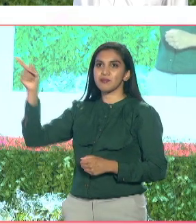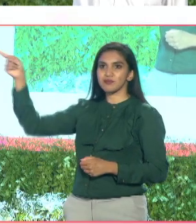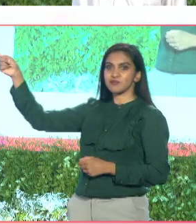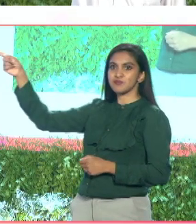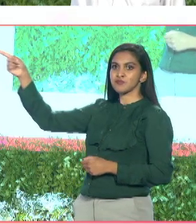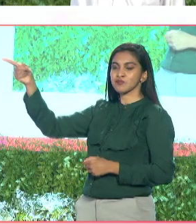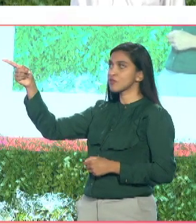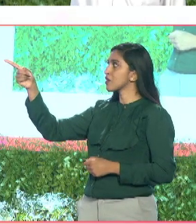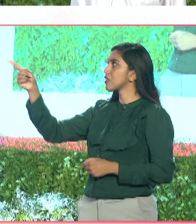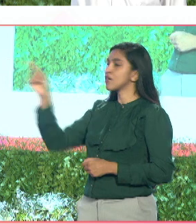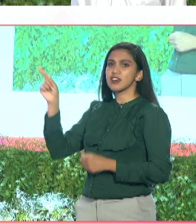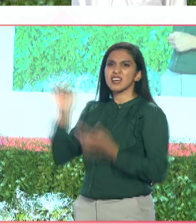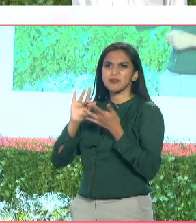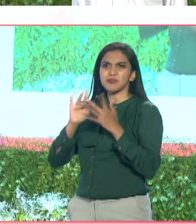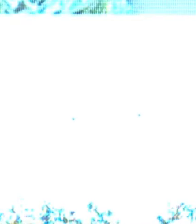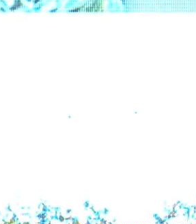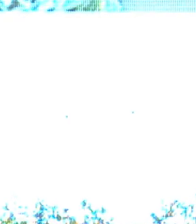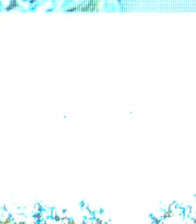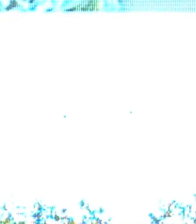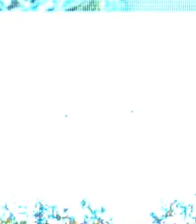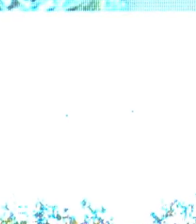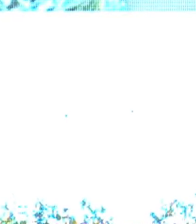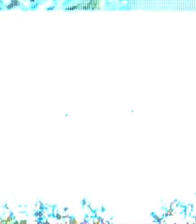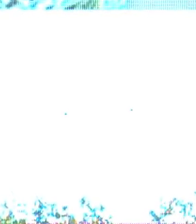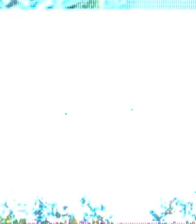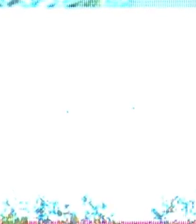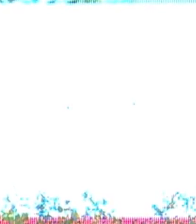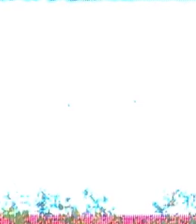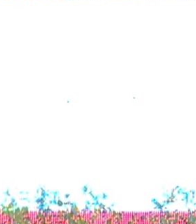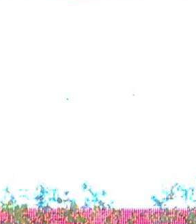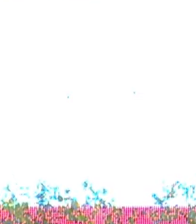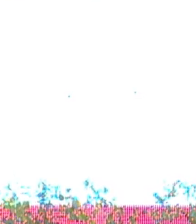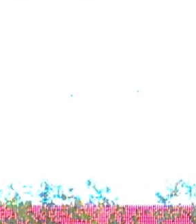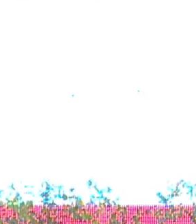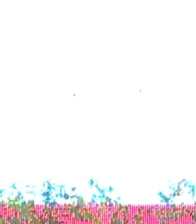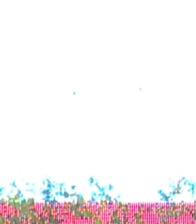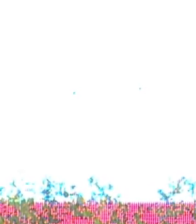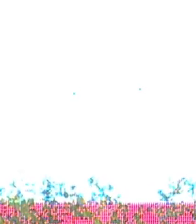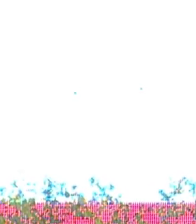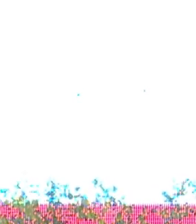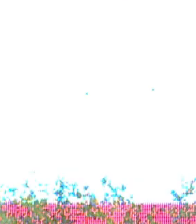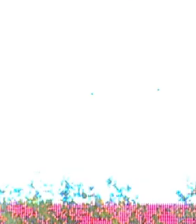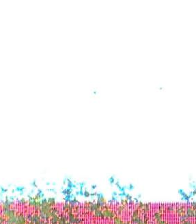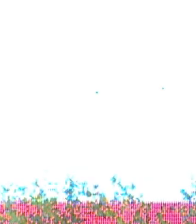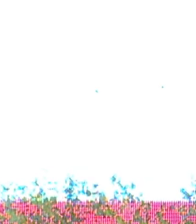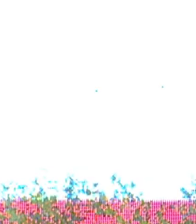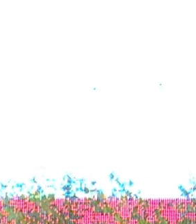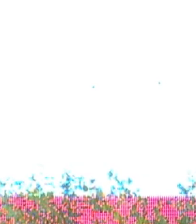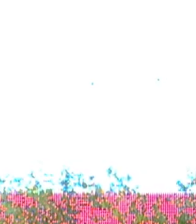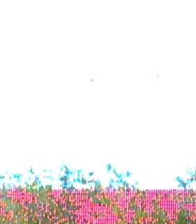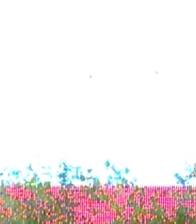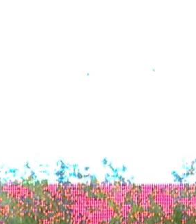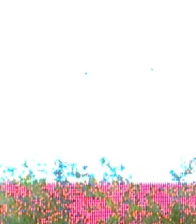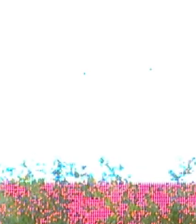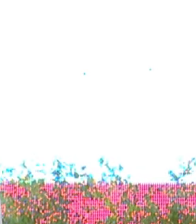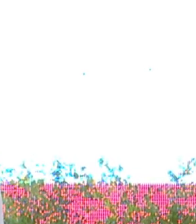device to solve all these problems that enables hands-free control of computers and smartphones with simple